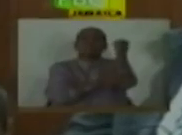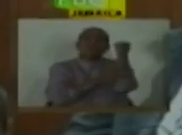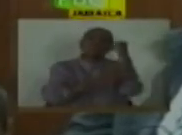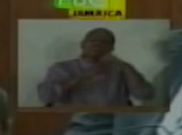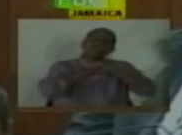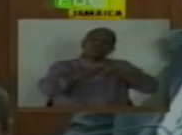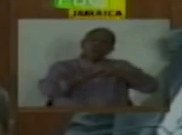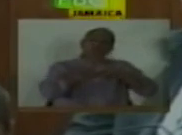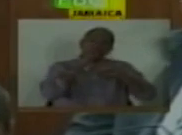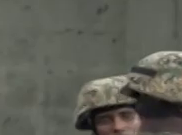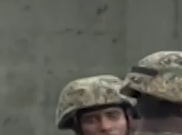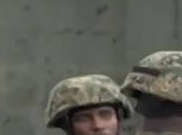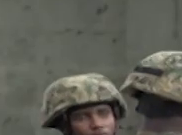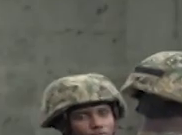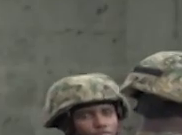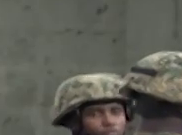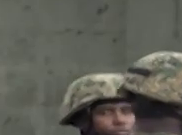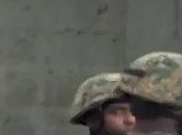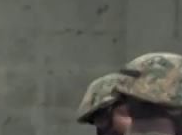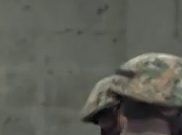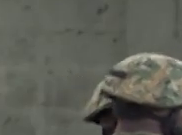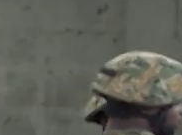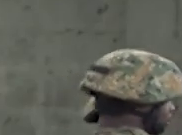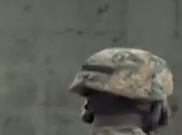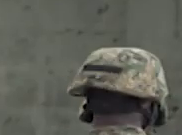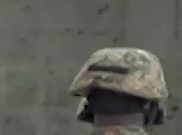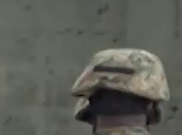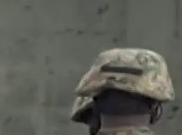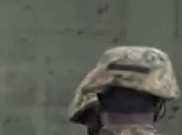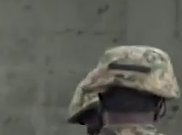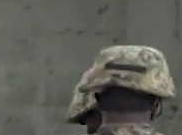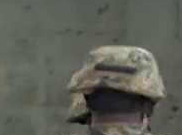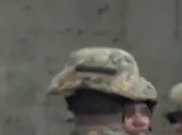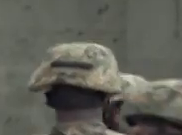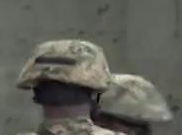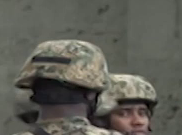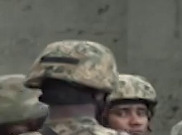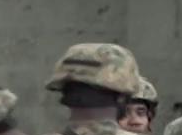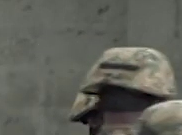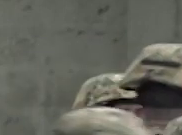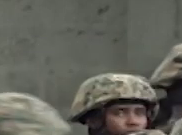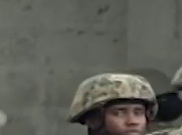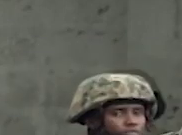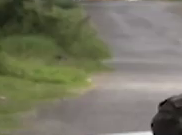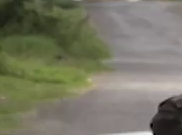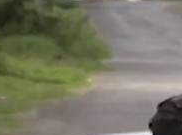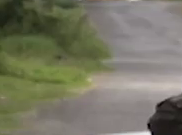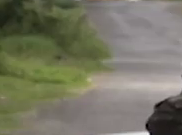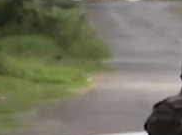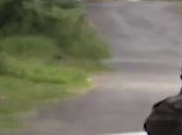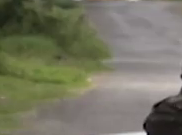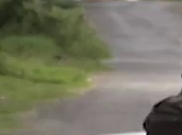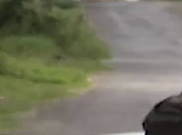security across the aisle. That plea was not enough to sway the opposition. Dr. Peter Phillips argued that the report from the Prime